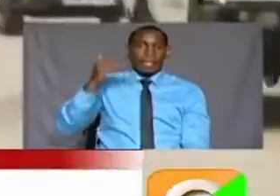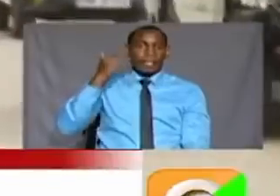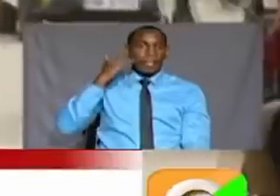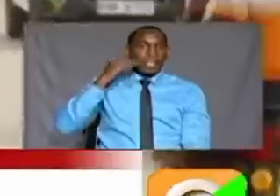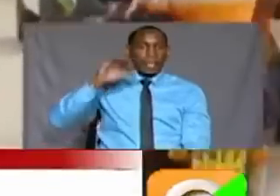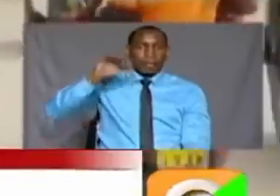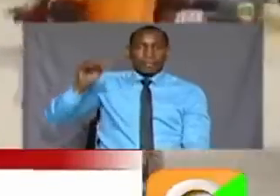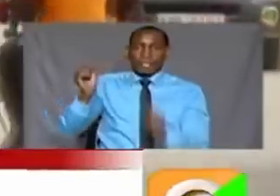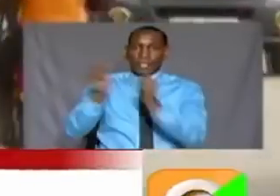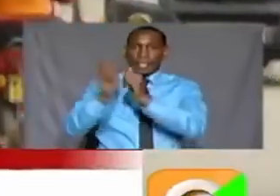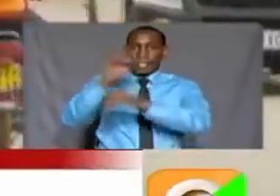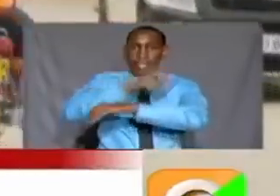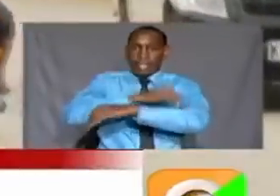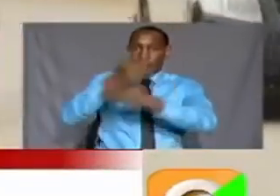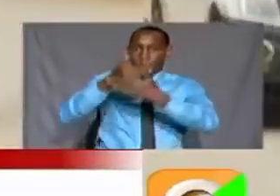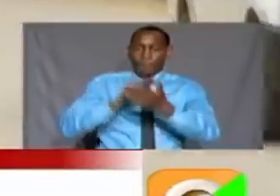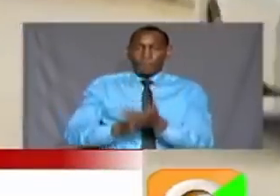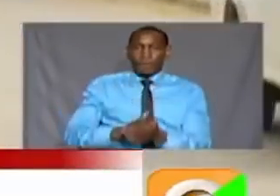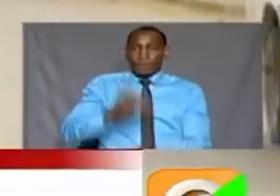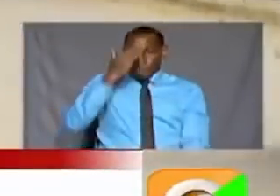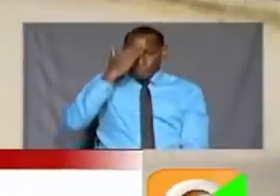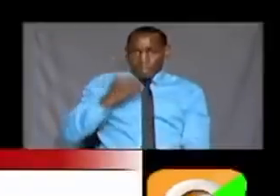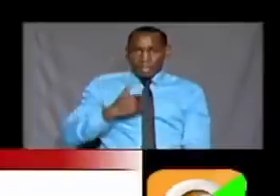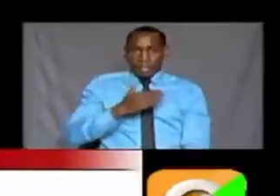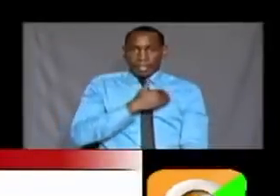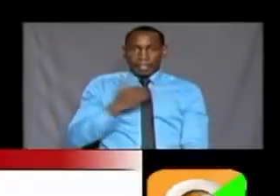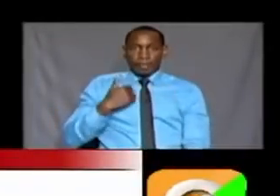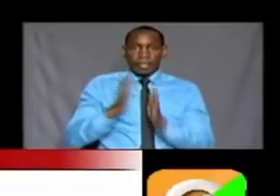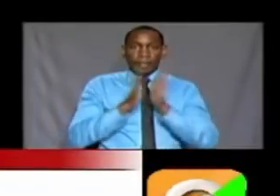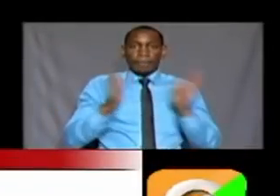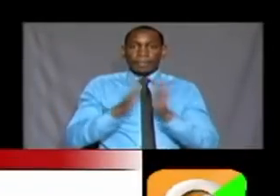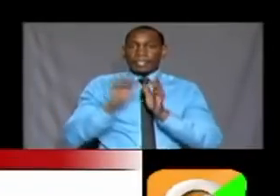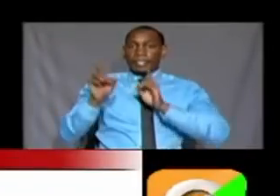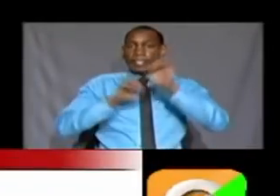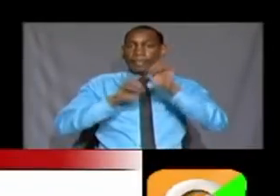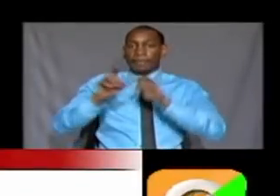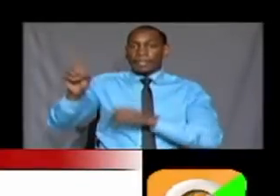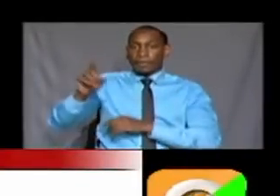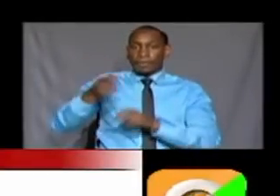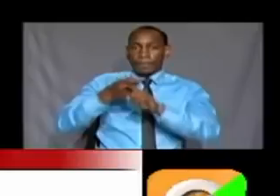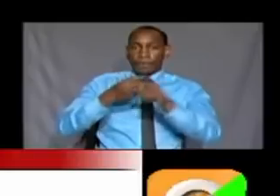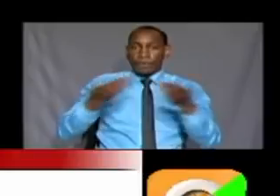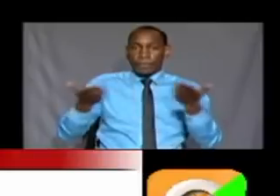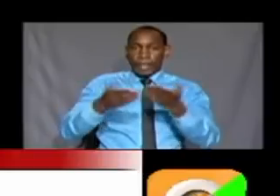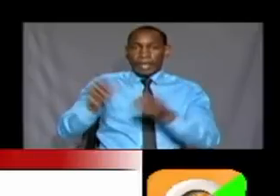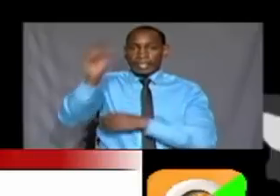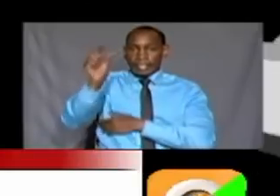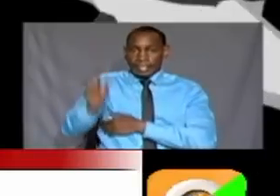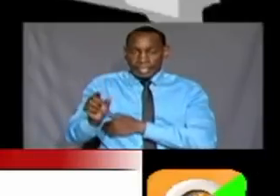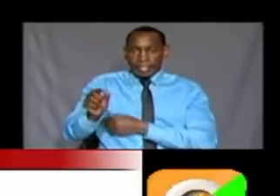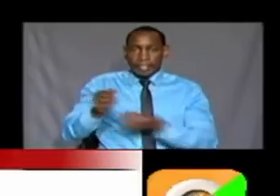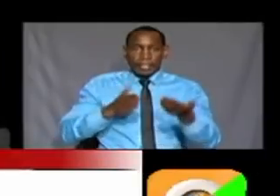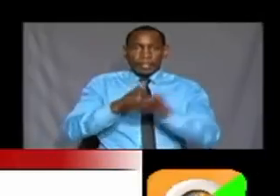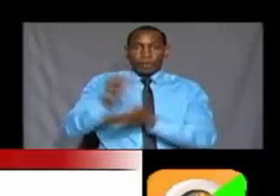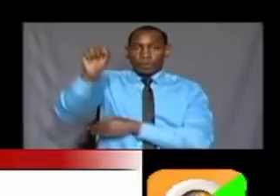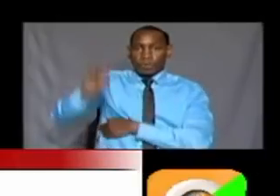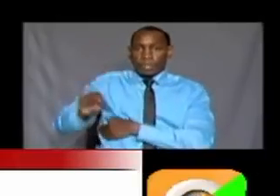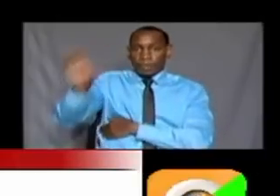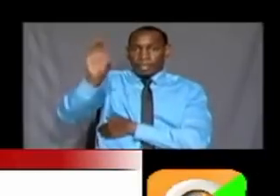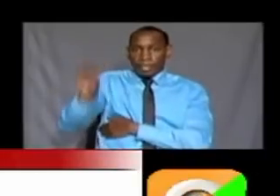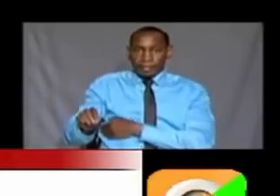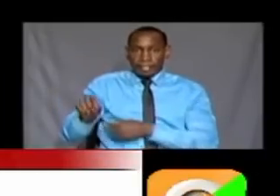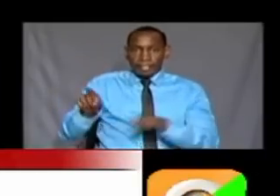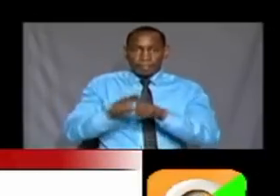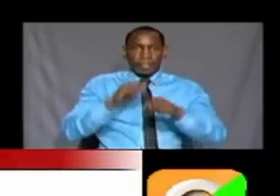constituency 10 days ago. The Catholic priest had traveled to Nairobi from COVID-19 ravaged Italy through South Africa